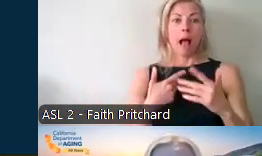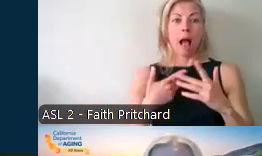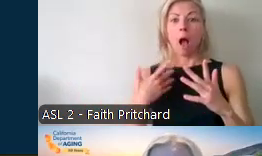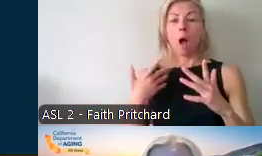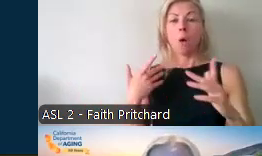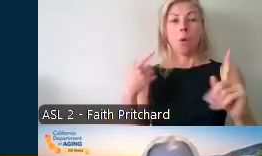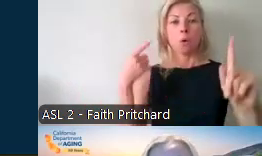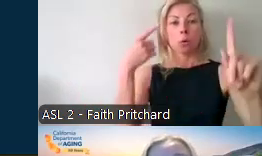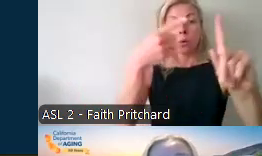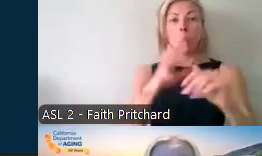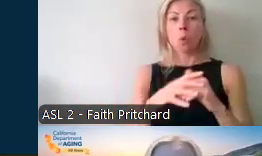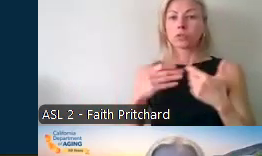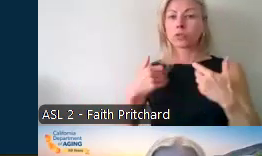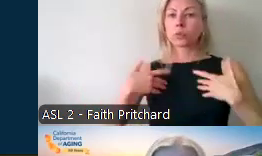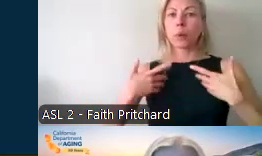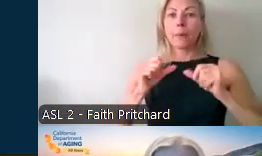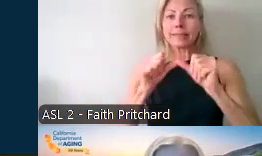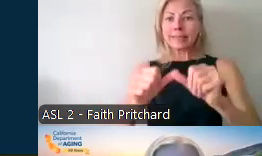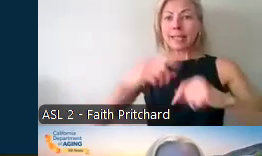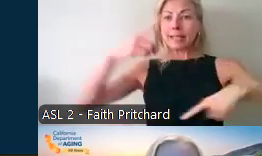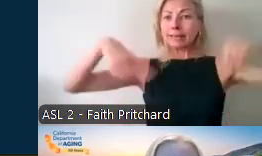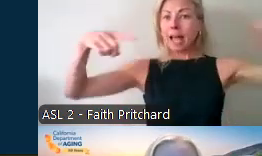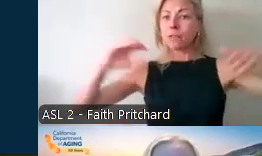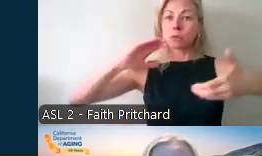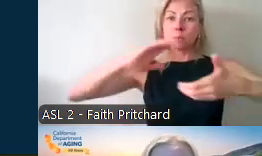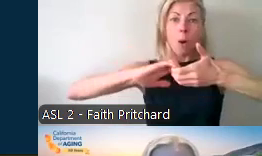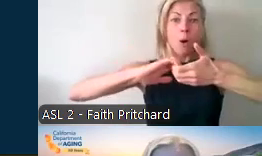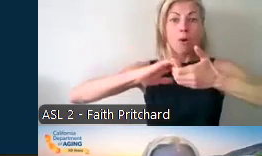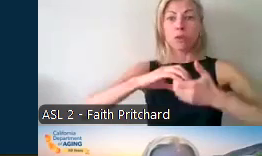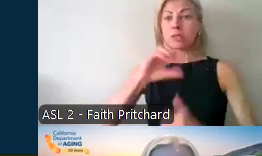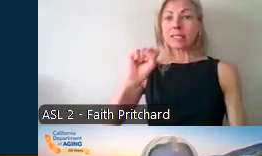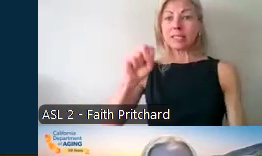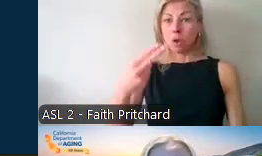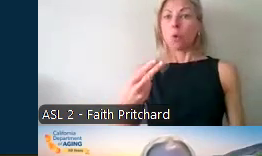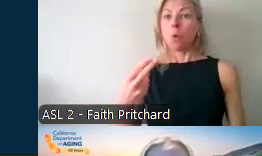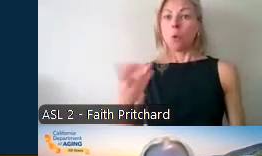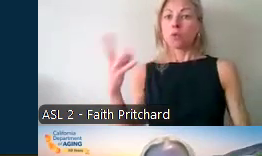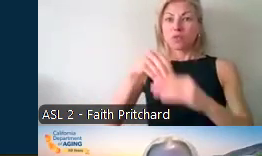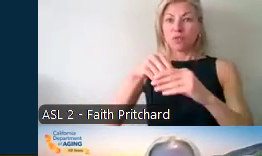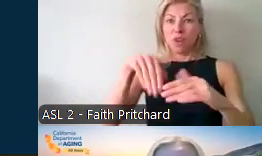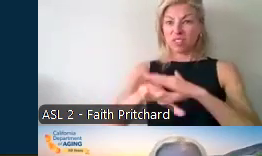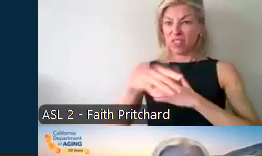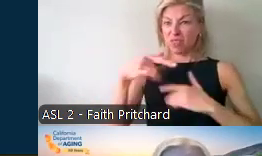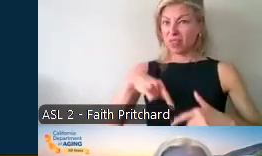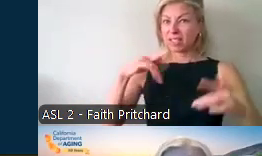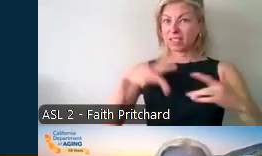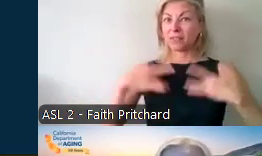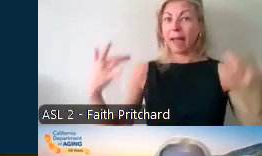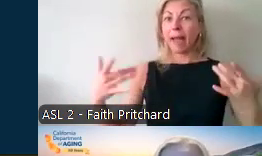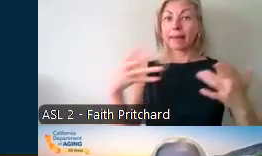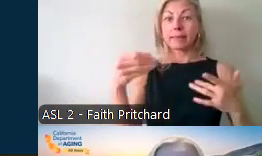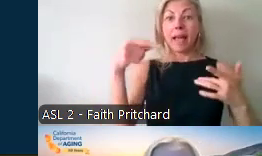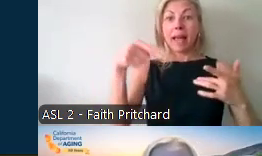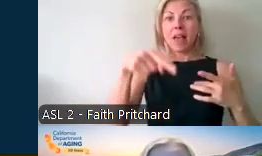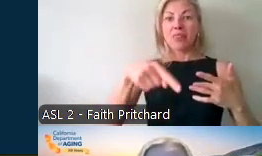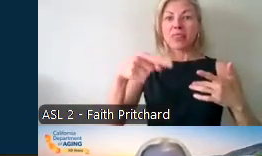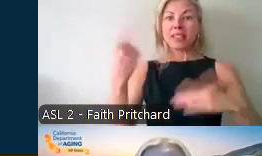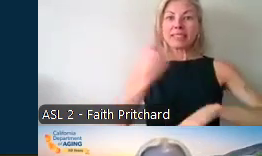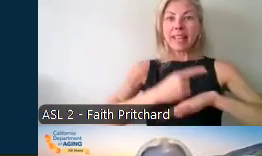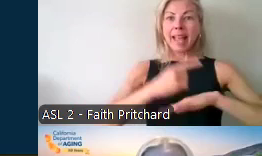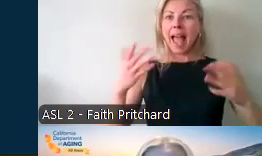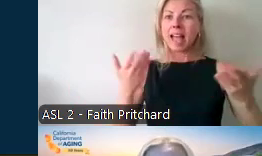among diverse partners and stakeholders in this event. And then also this serves as an opportunity to